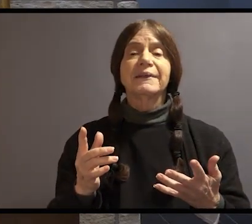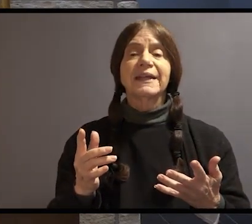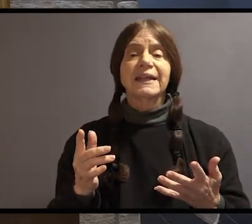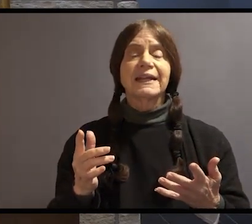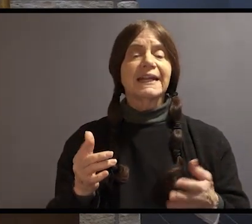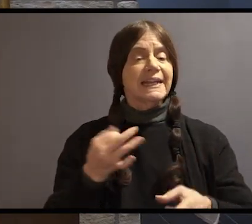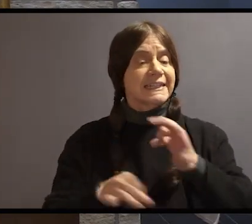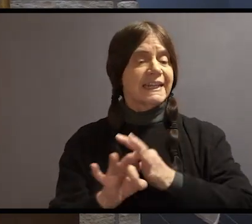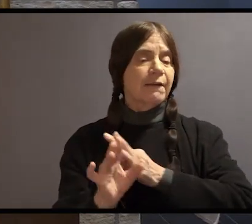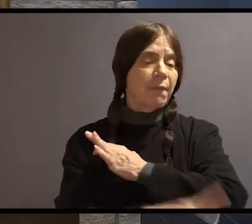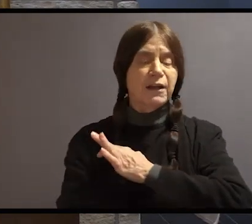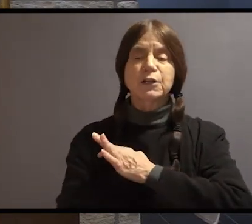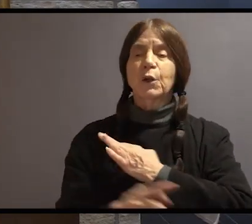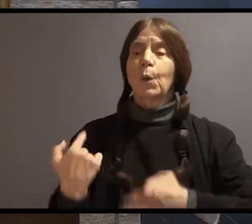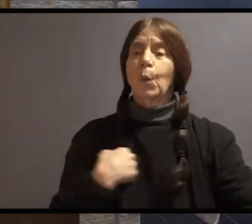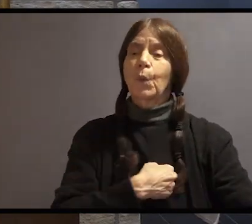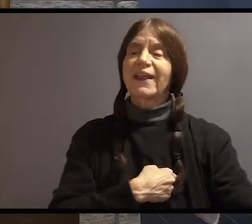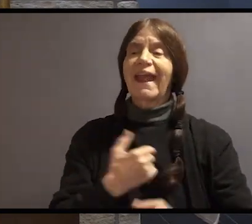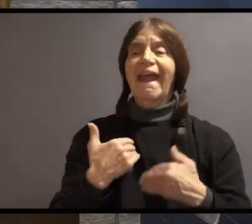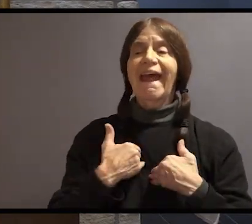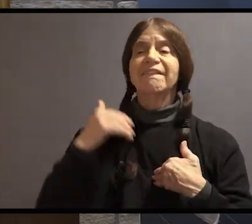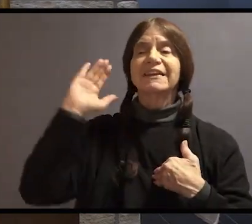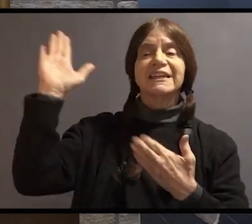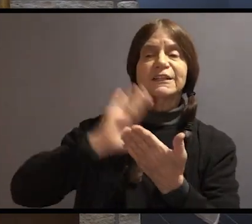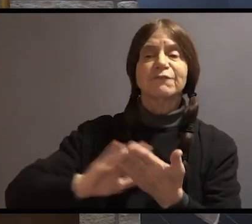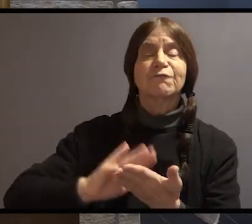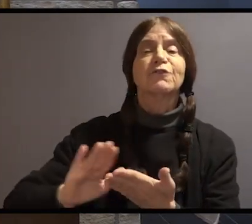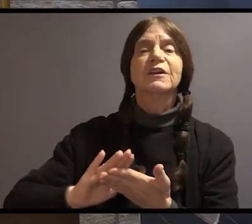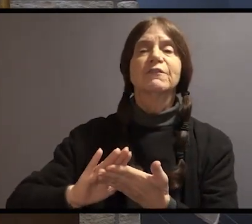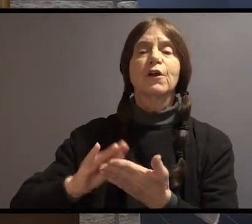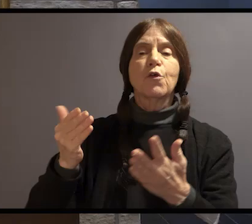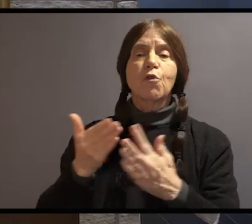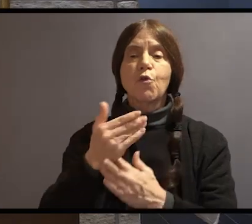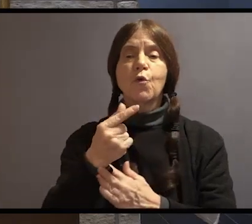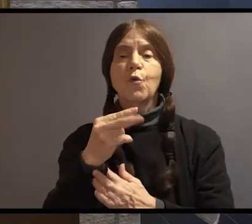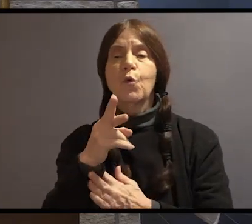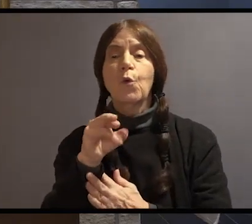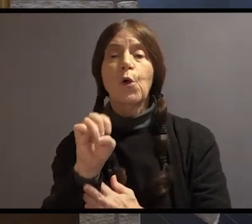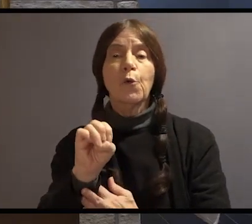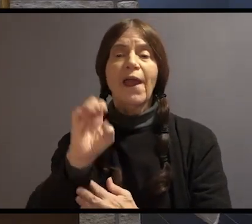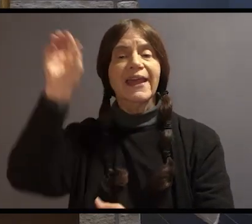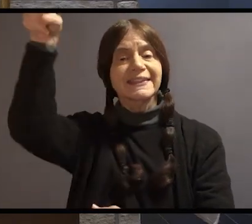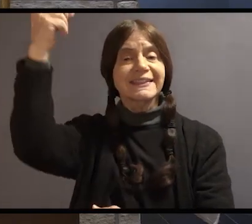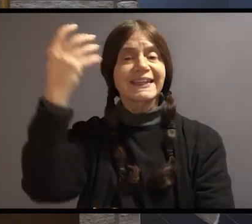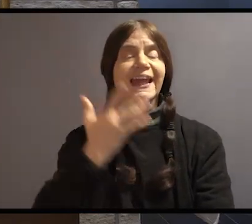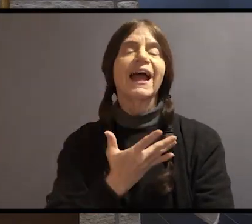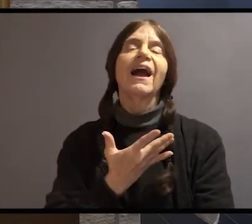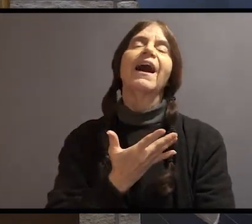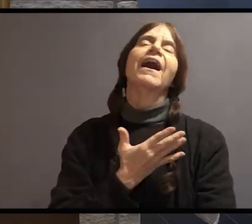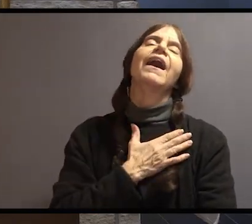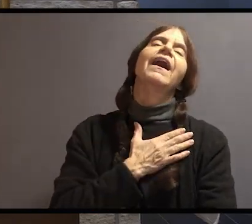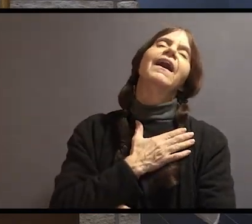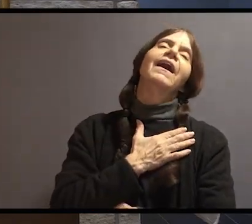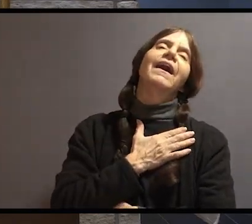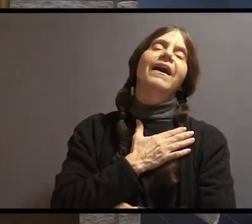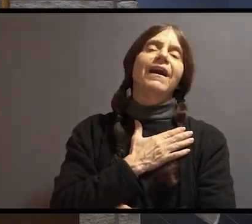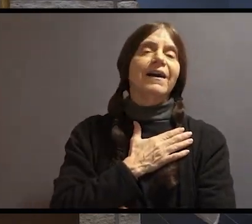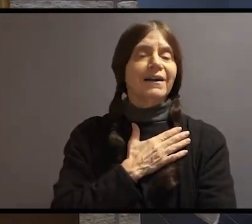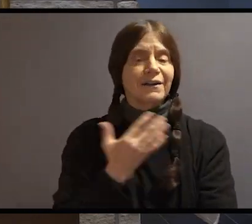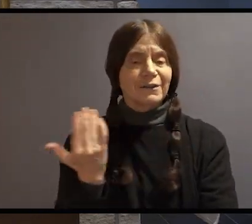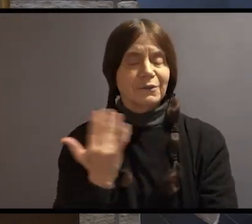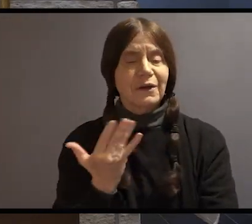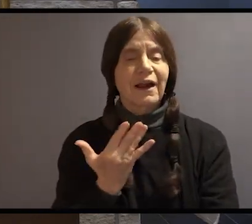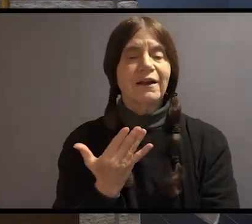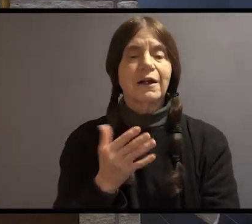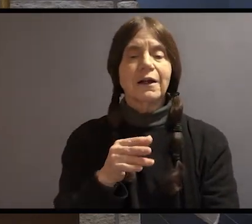forgiven. How happy we are when we see that God saves us completely by grace. And that causes us to fervently fight the good fight of the faith, as